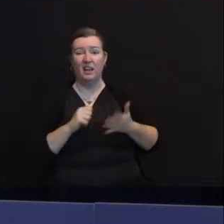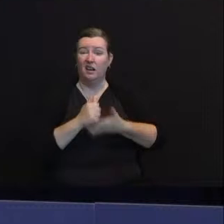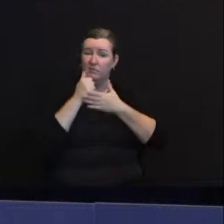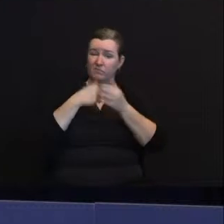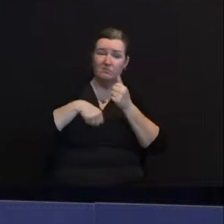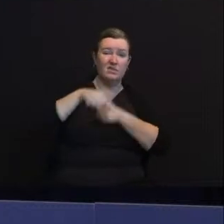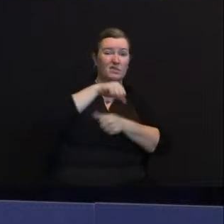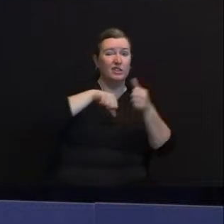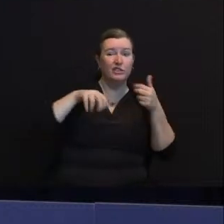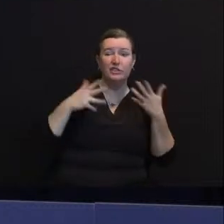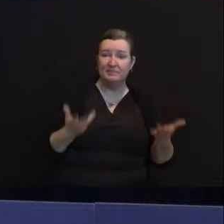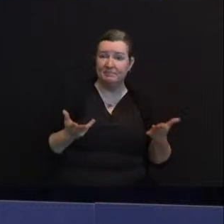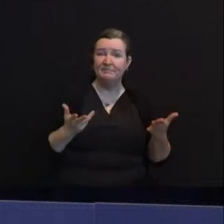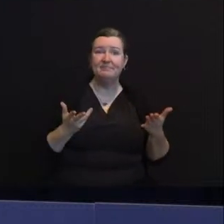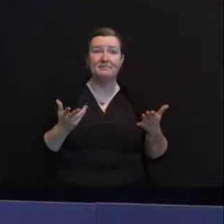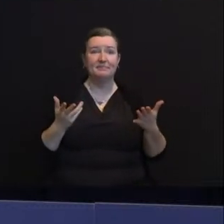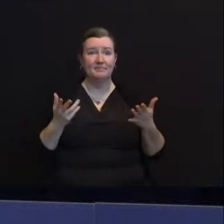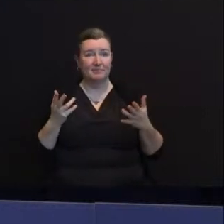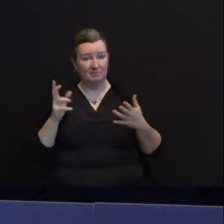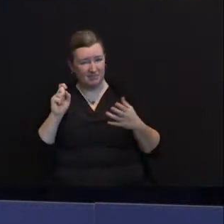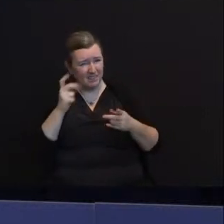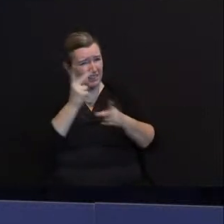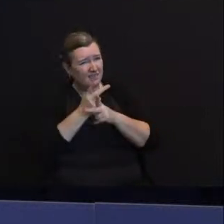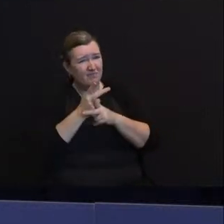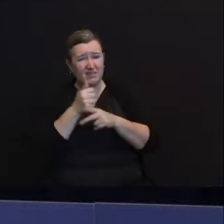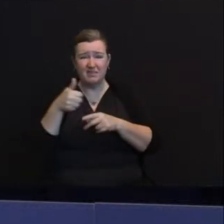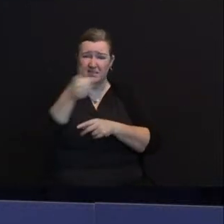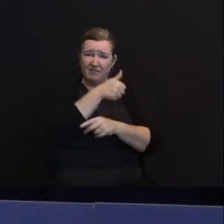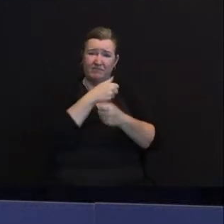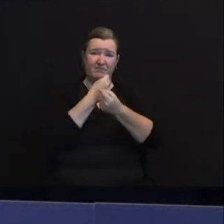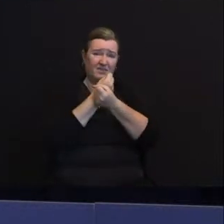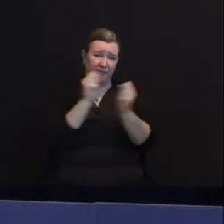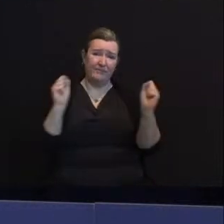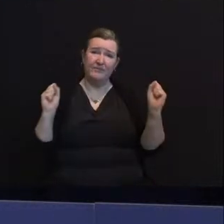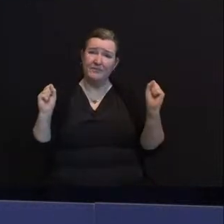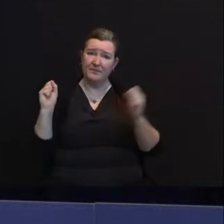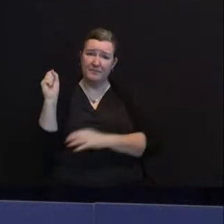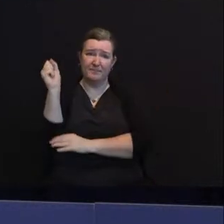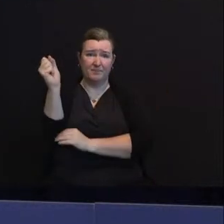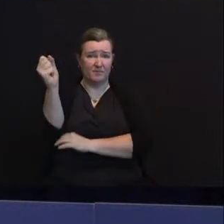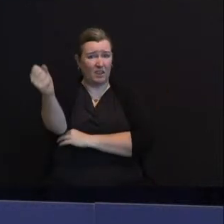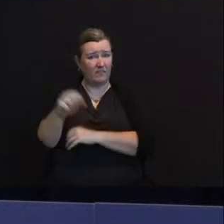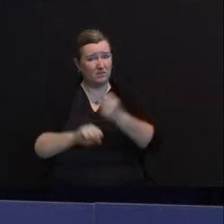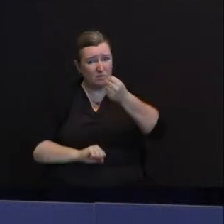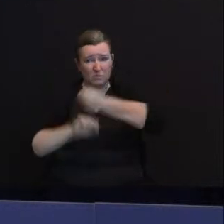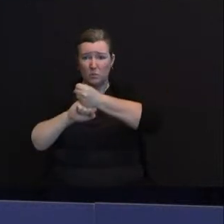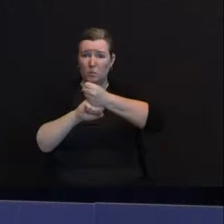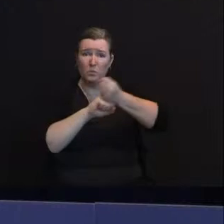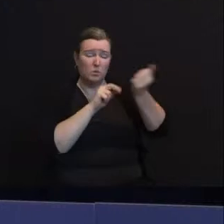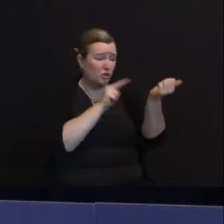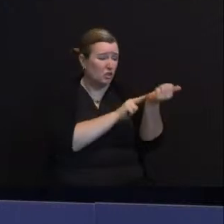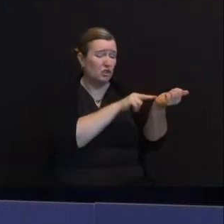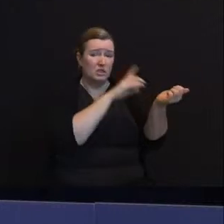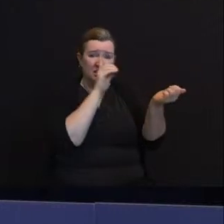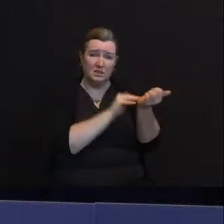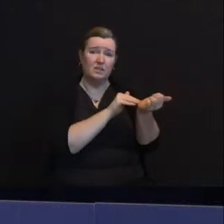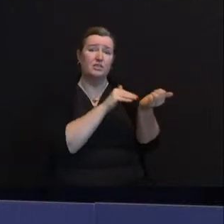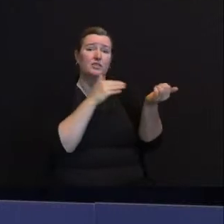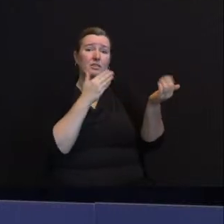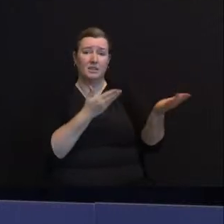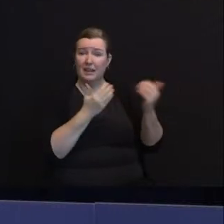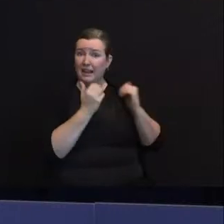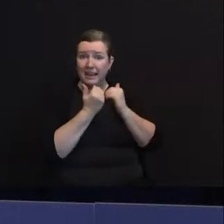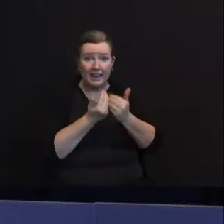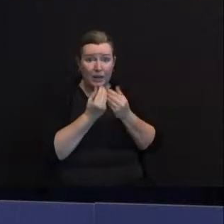help to keep ourselves and our loved ones safe. We can support our frontline workers by not allowing this